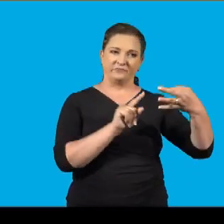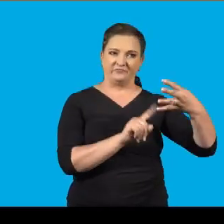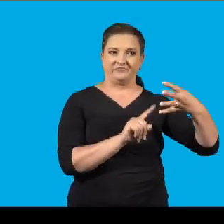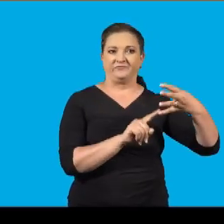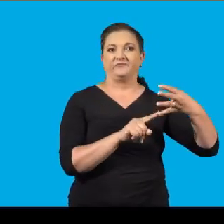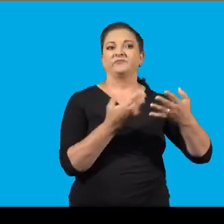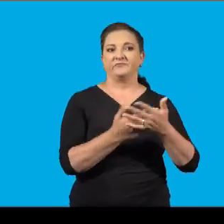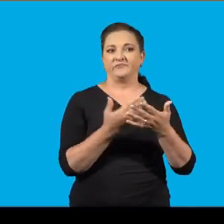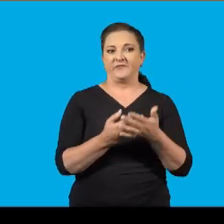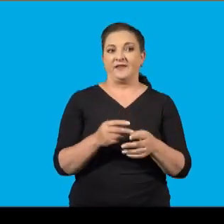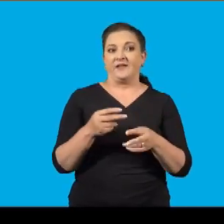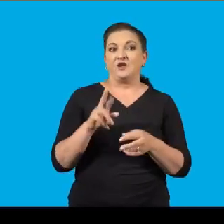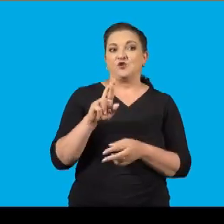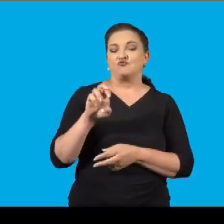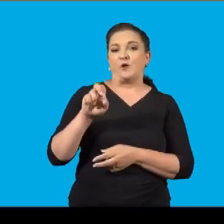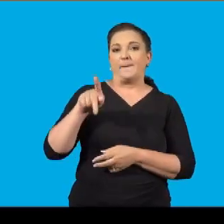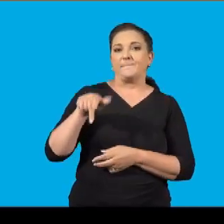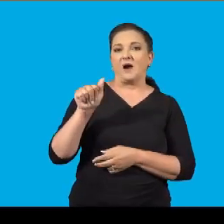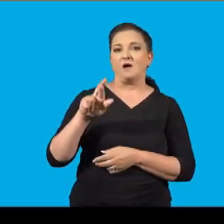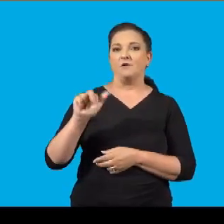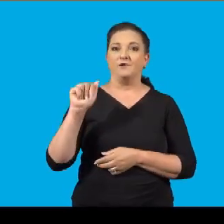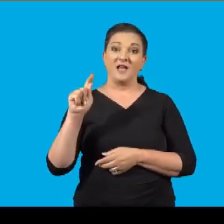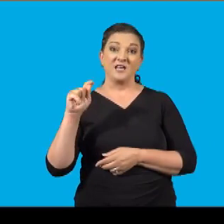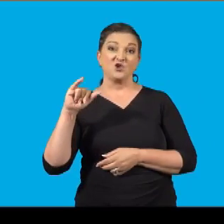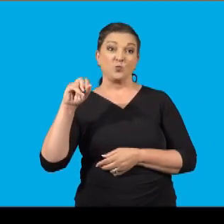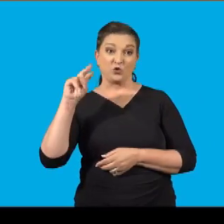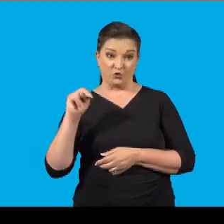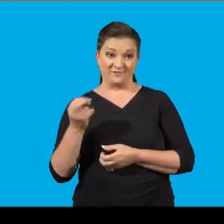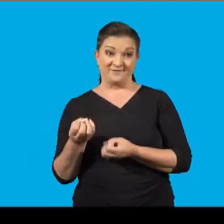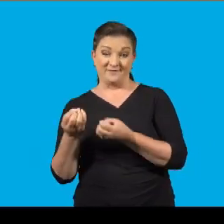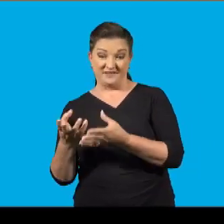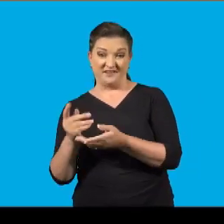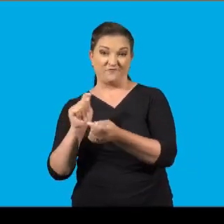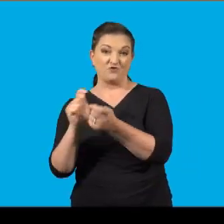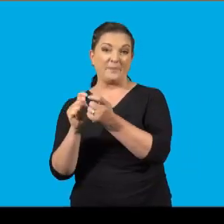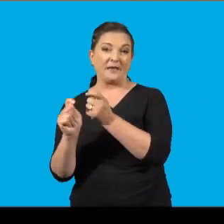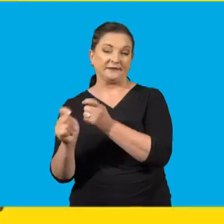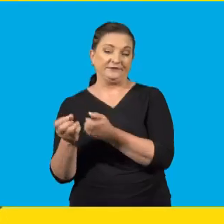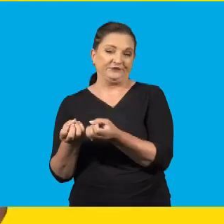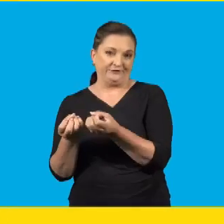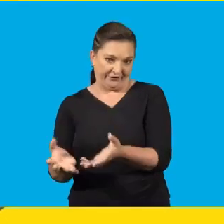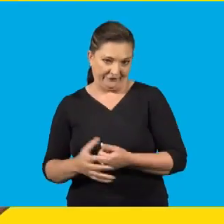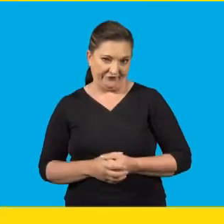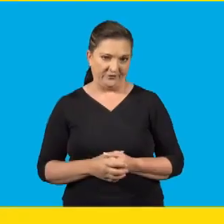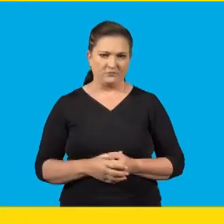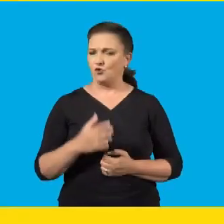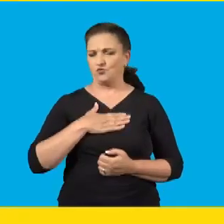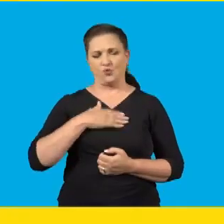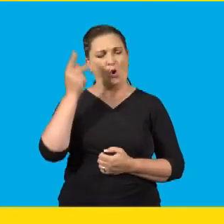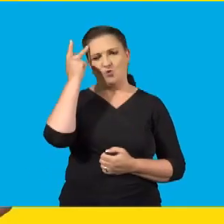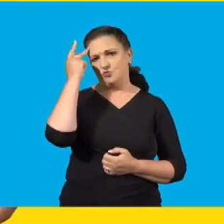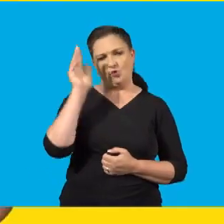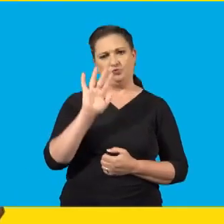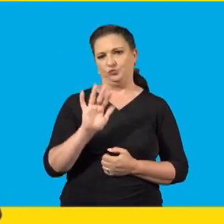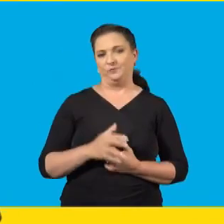give reparation and rehabilitation. So all that information is directly from the source. It's not using your